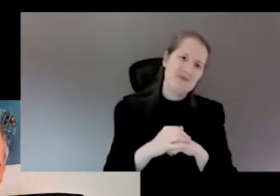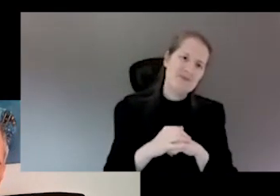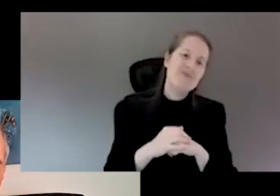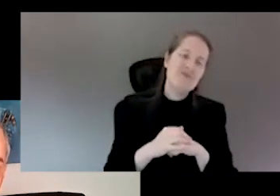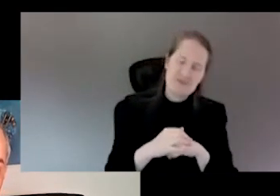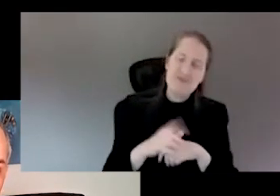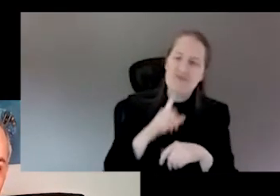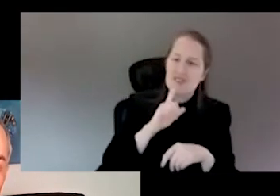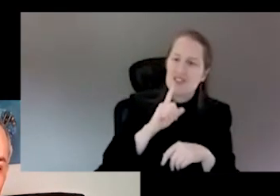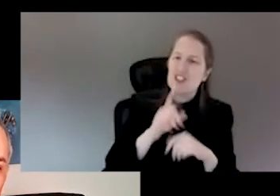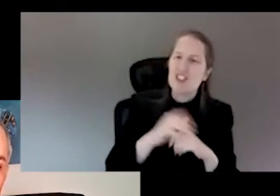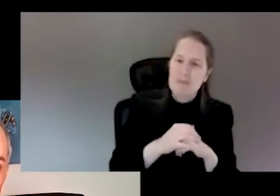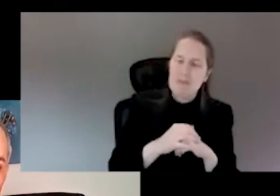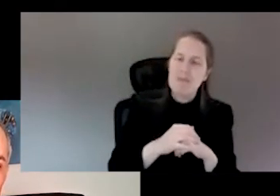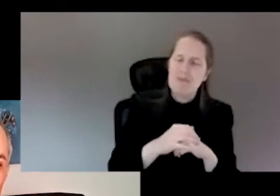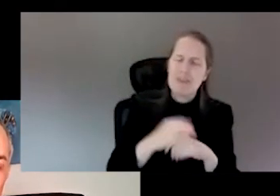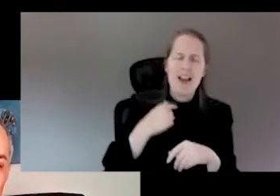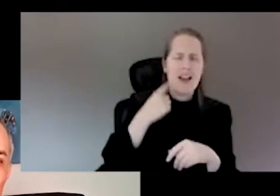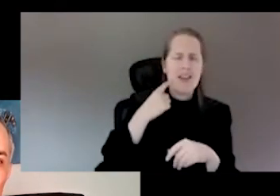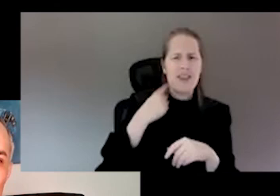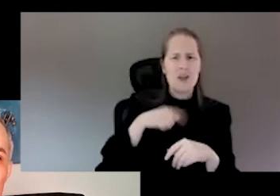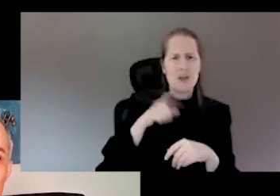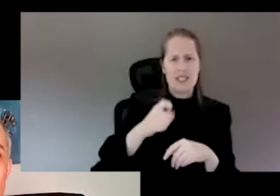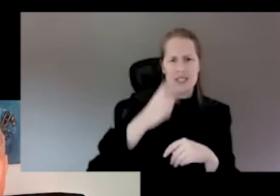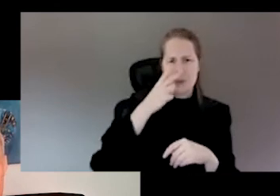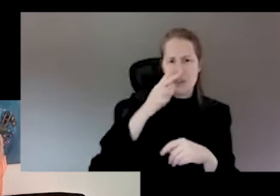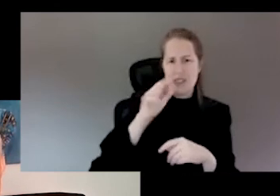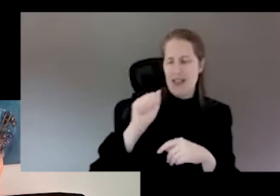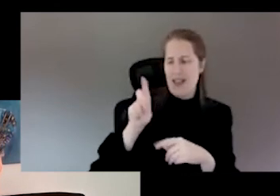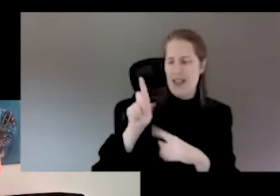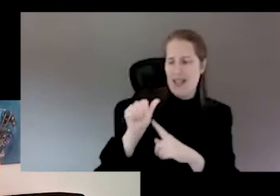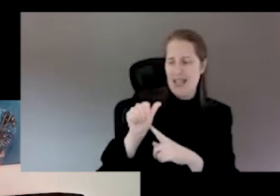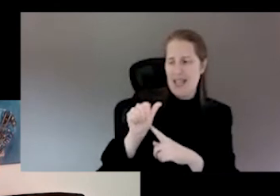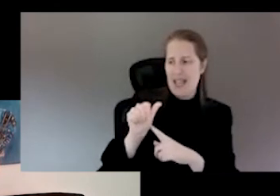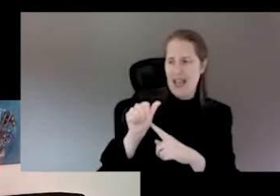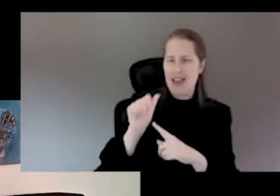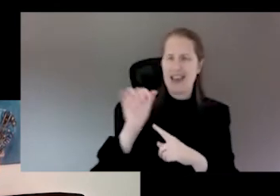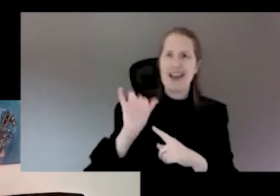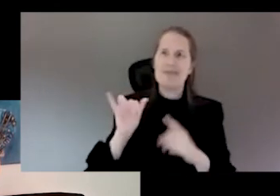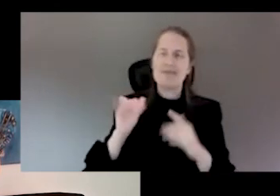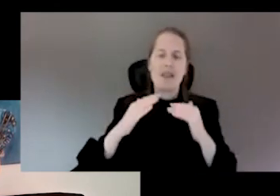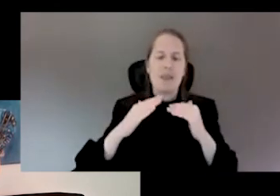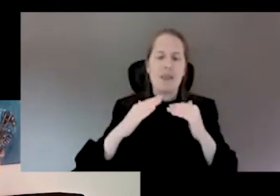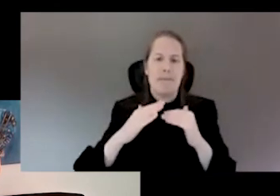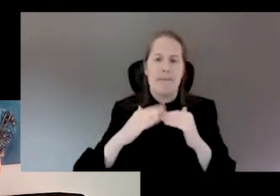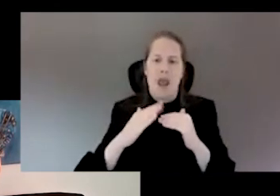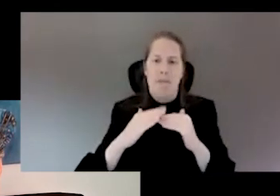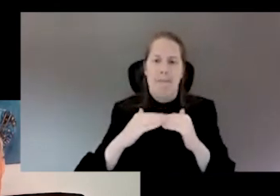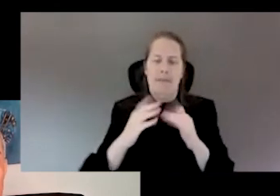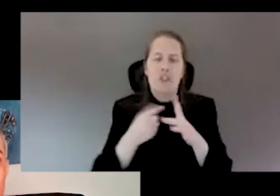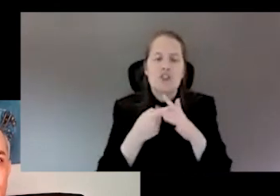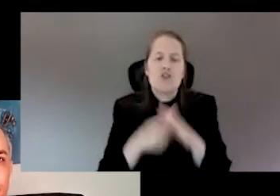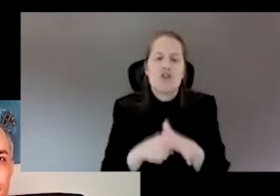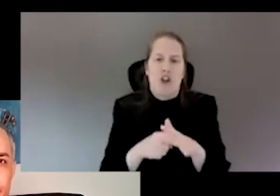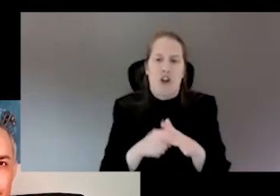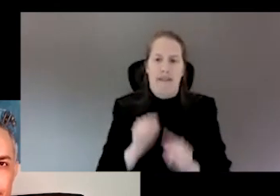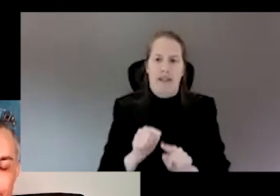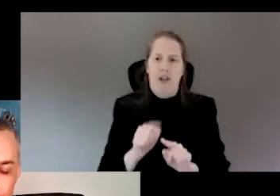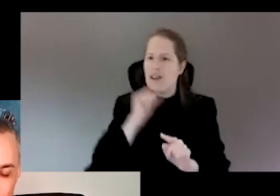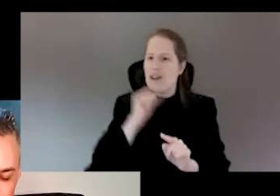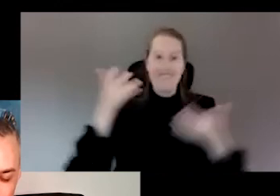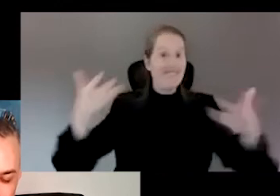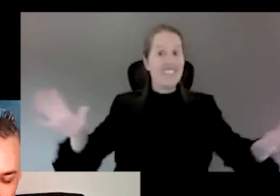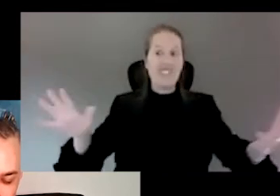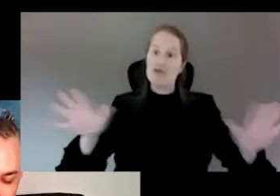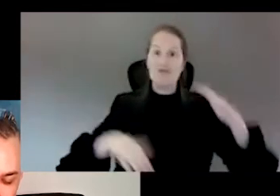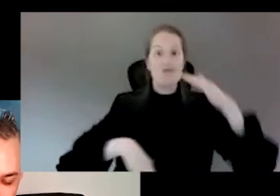that we need to see the ADA as the bottom floor, the basement floor of where we need to be.